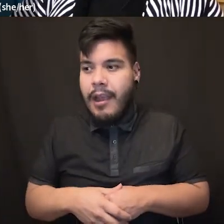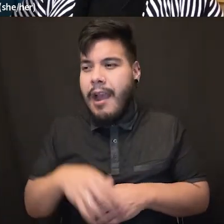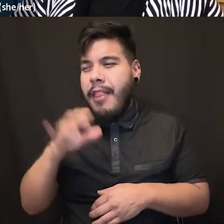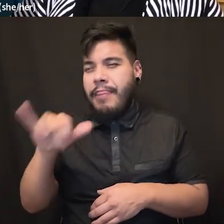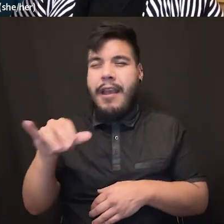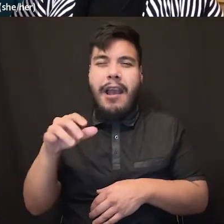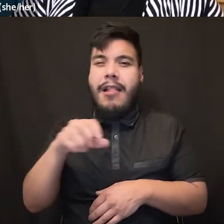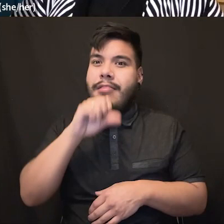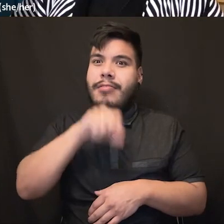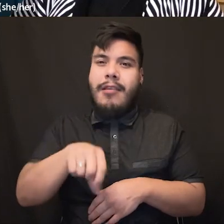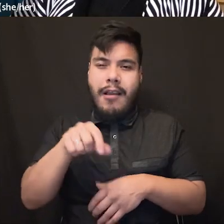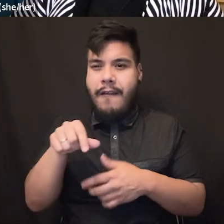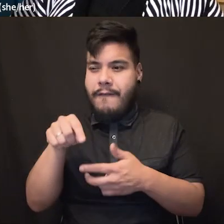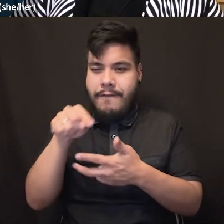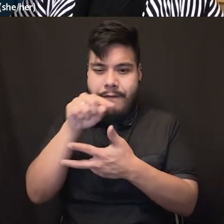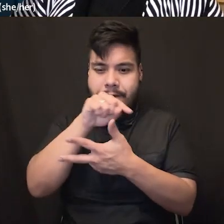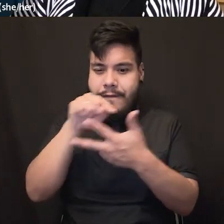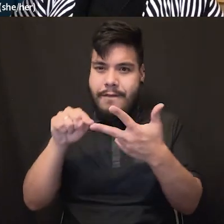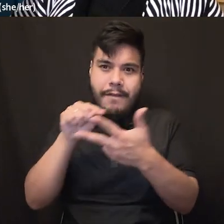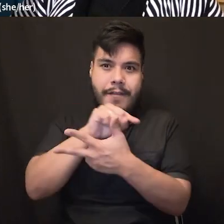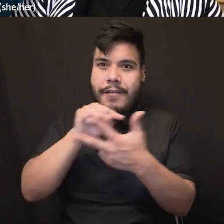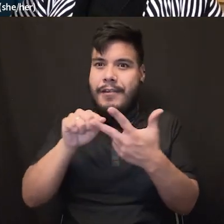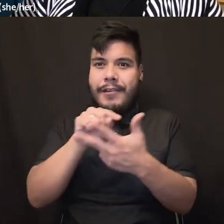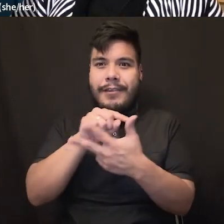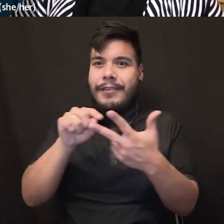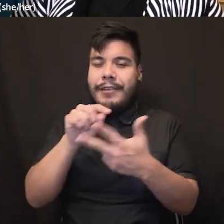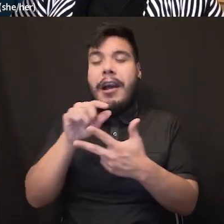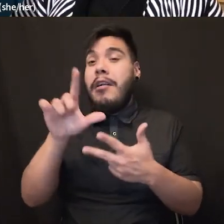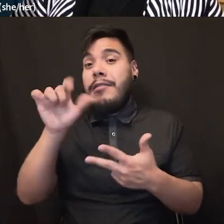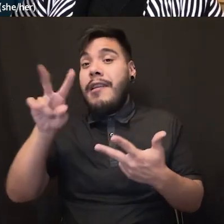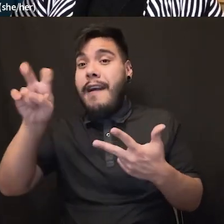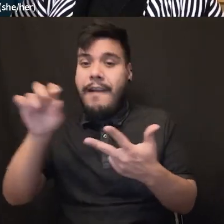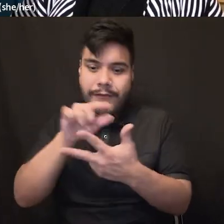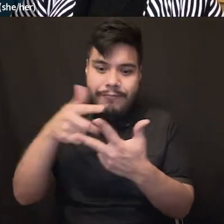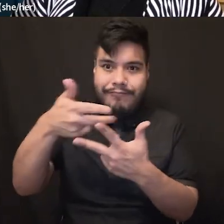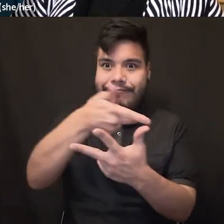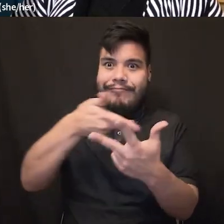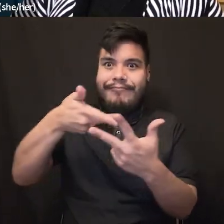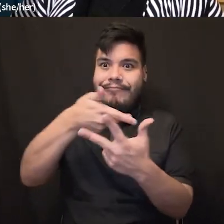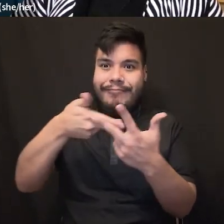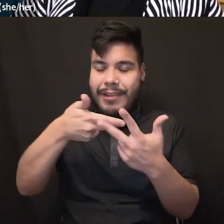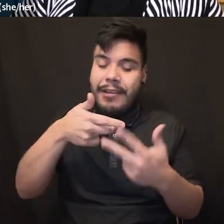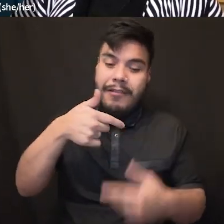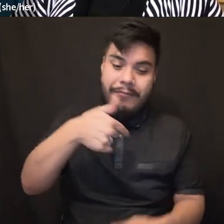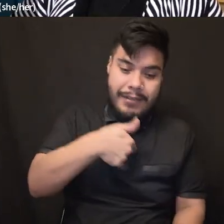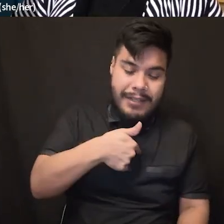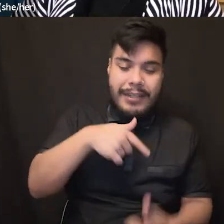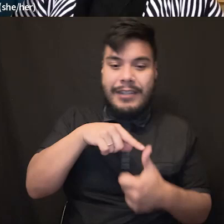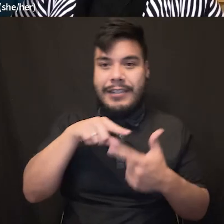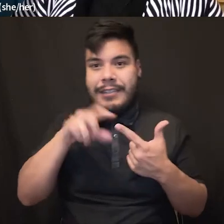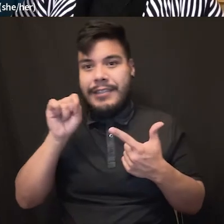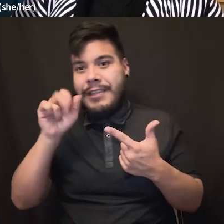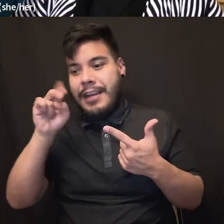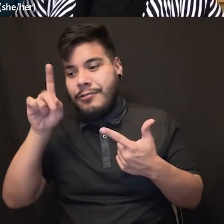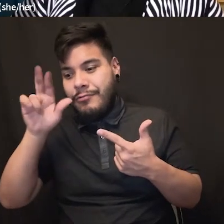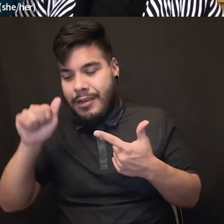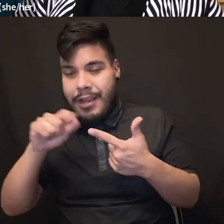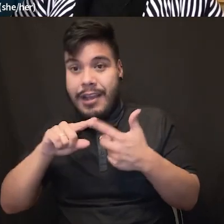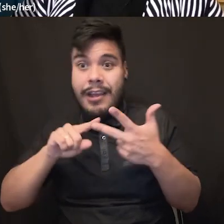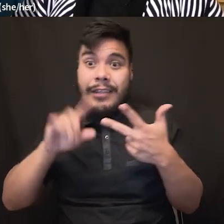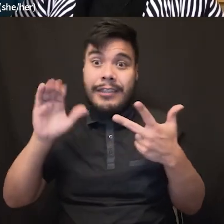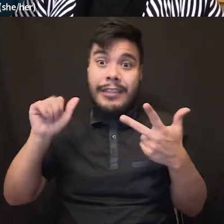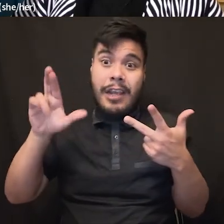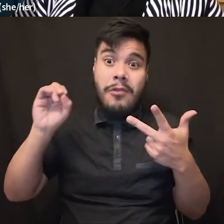love triangle ended up happening between my character, his name Jerry, Sandra, and Carol. And it became this like